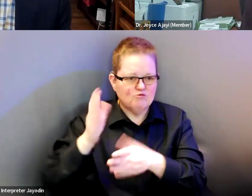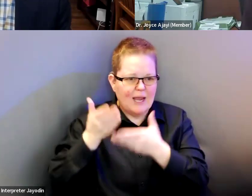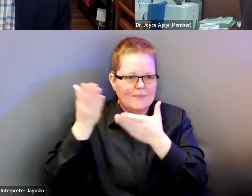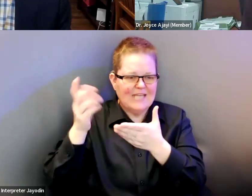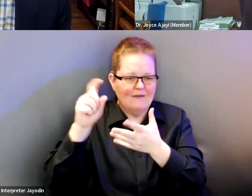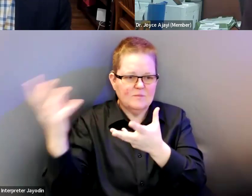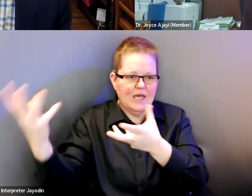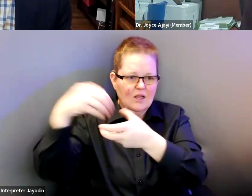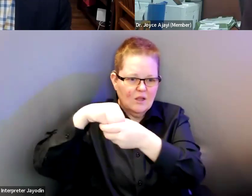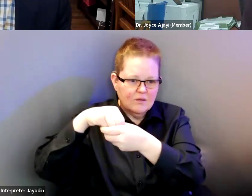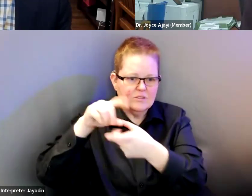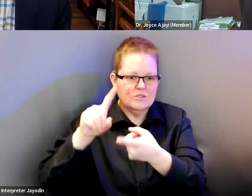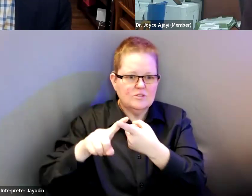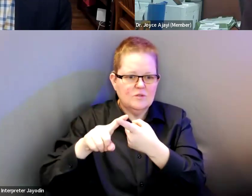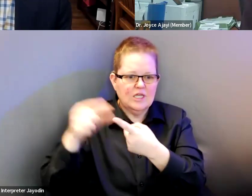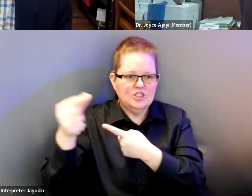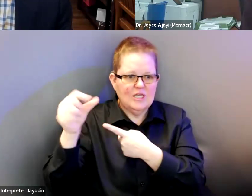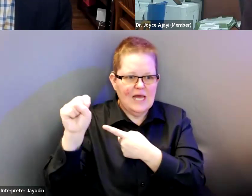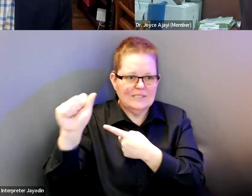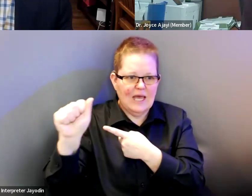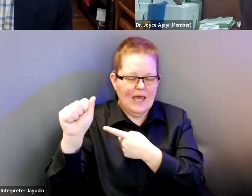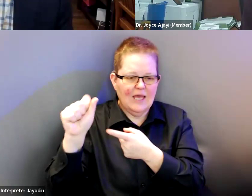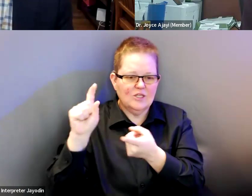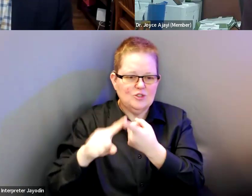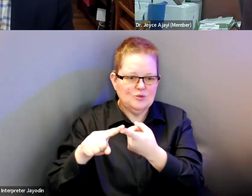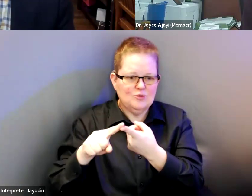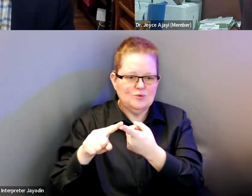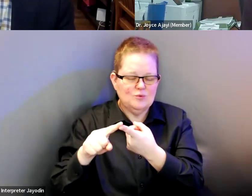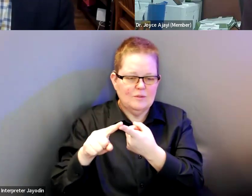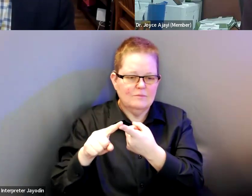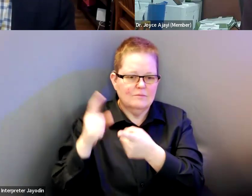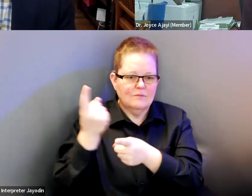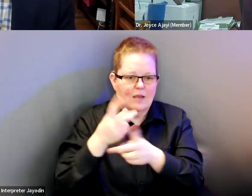by the GSA into. Yeah.